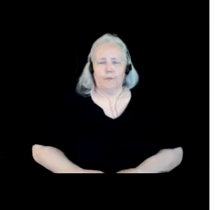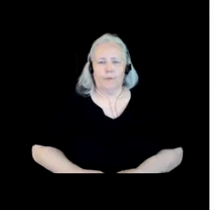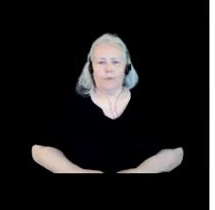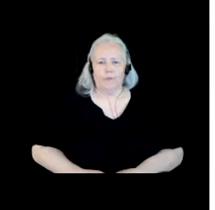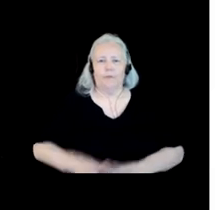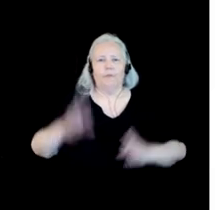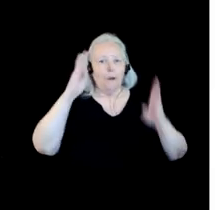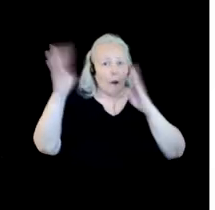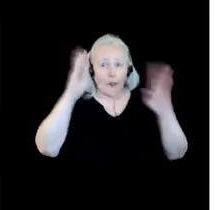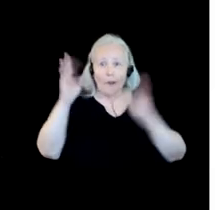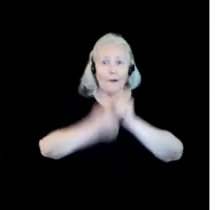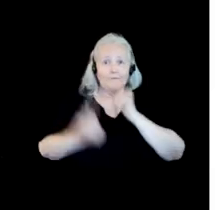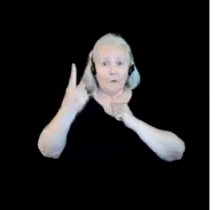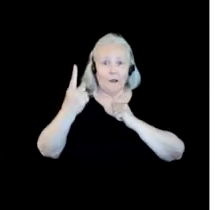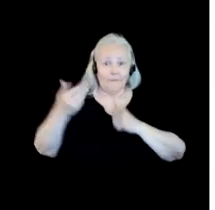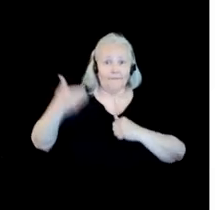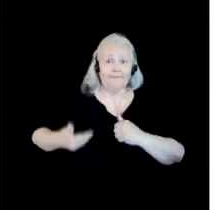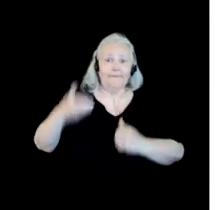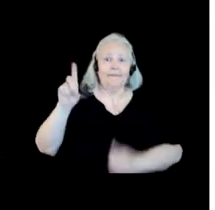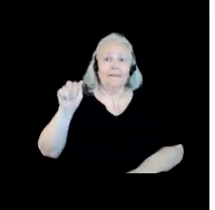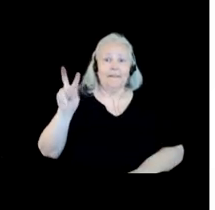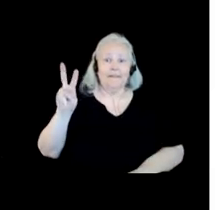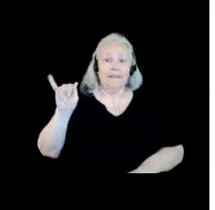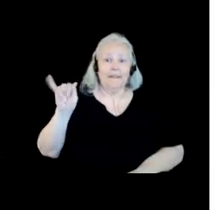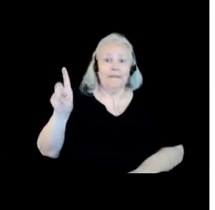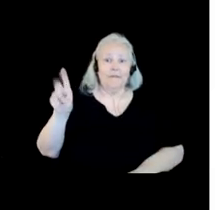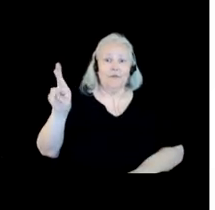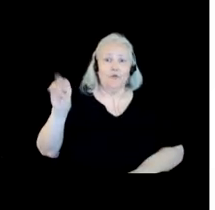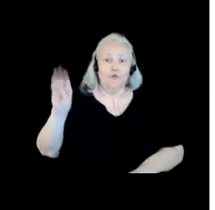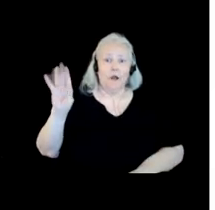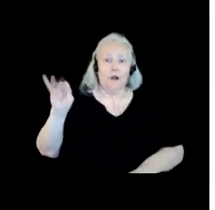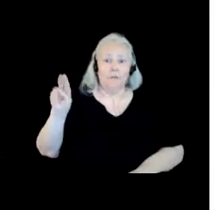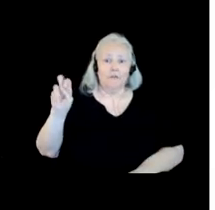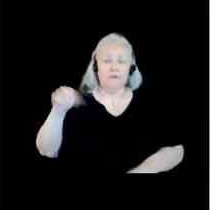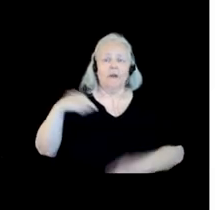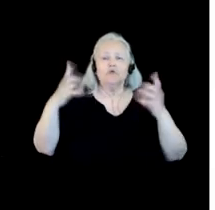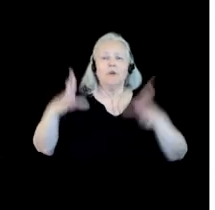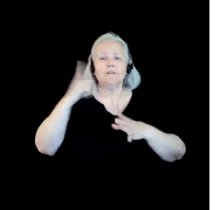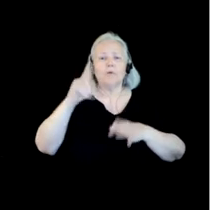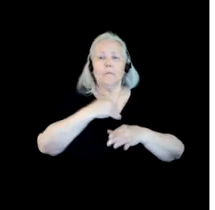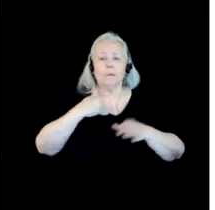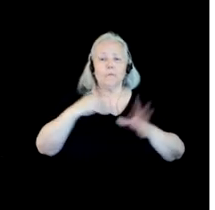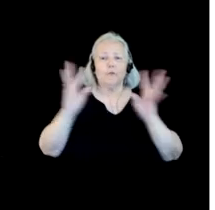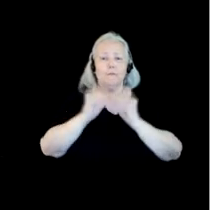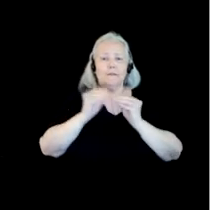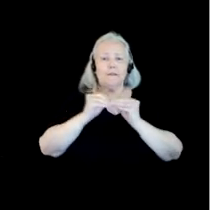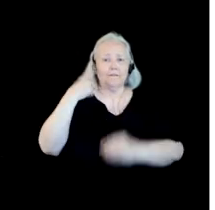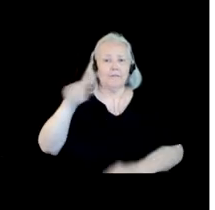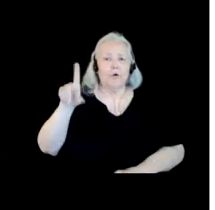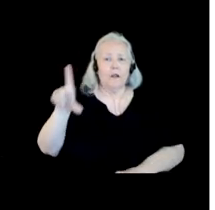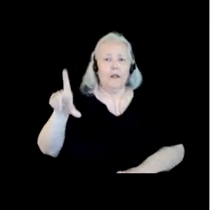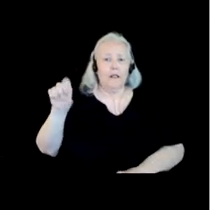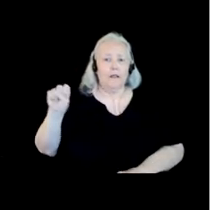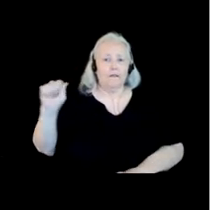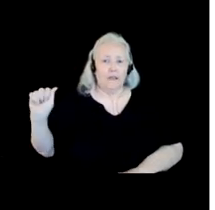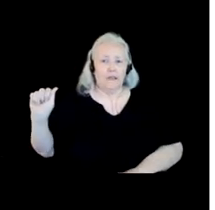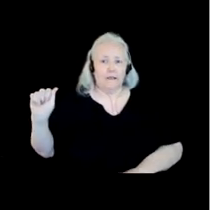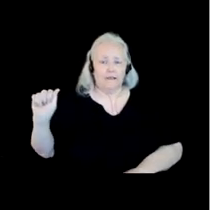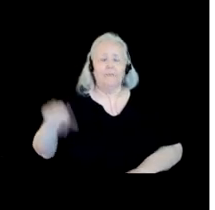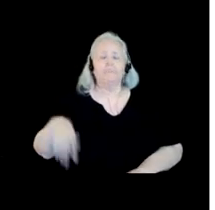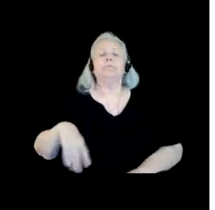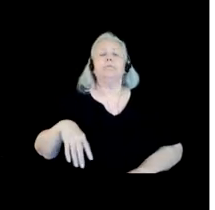Hello, everyone. This is David Robinson. I'm the Director of Membership and Meetings of the Linguistic Society of America. And